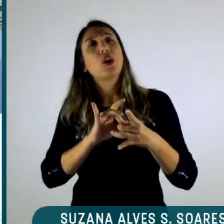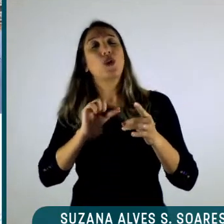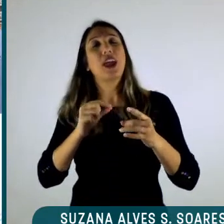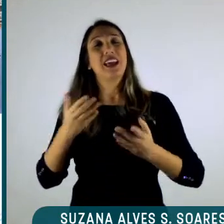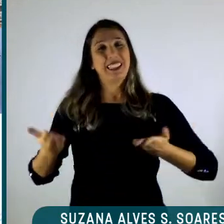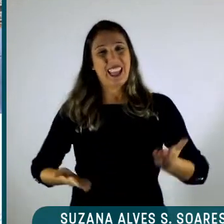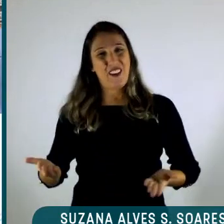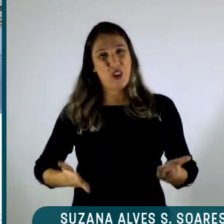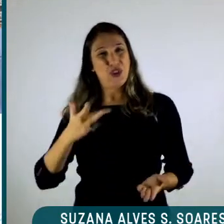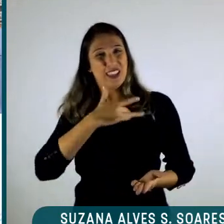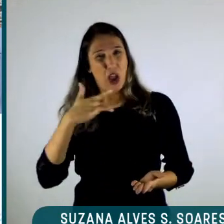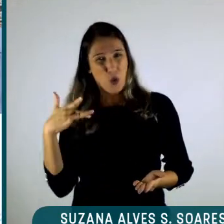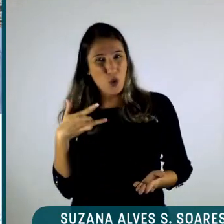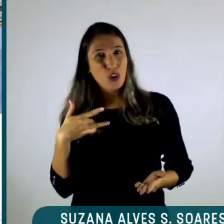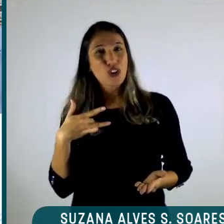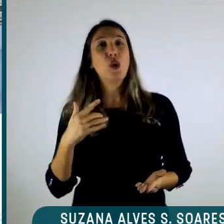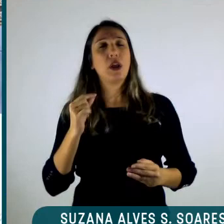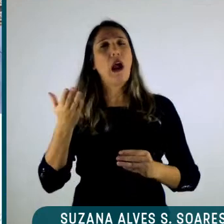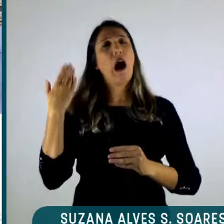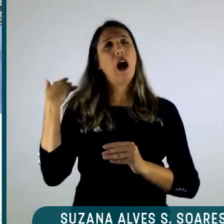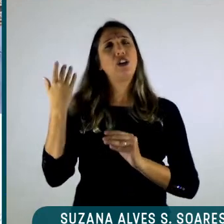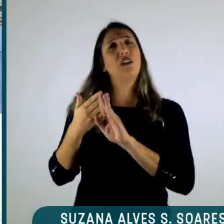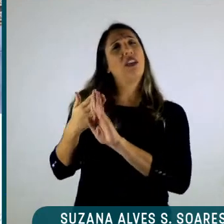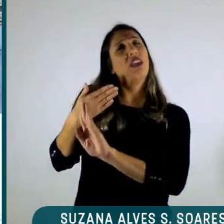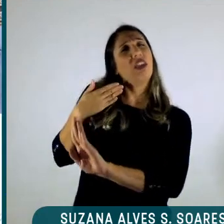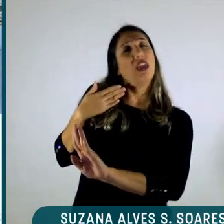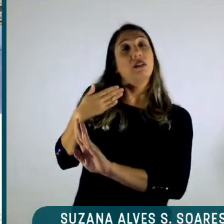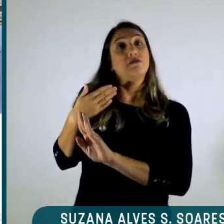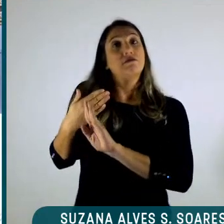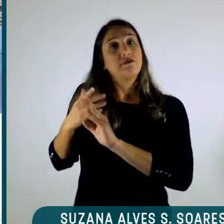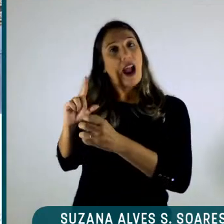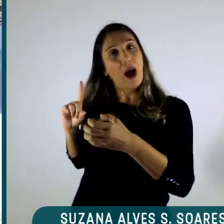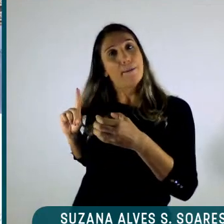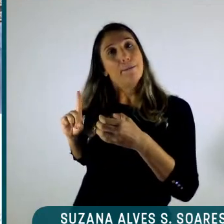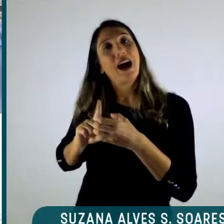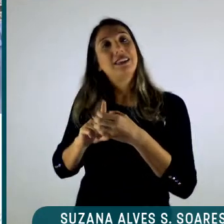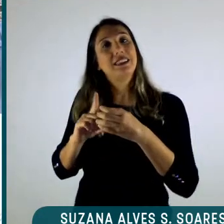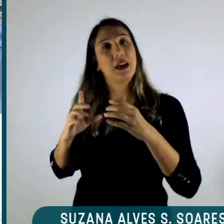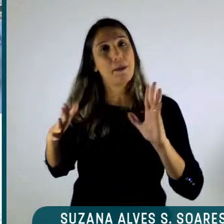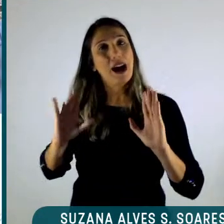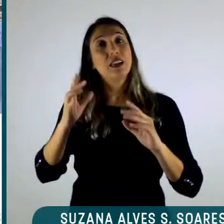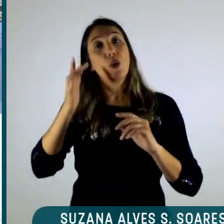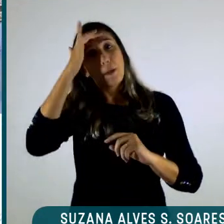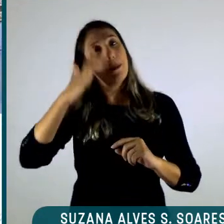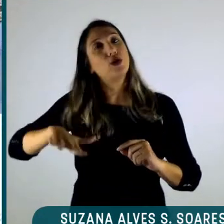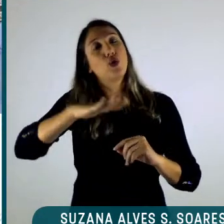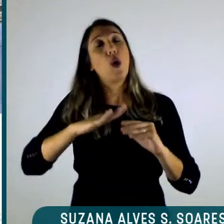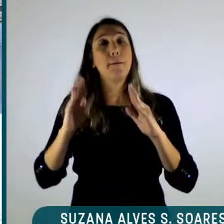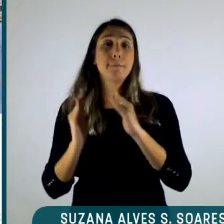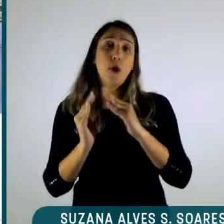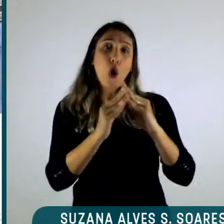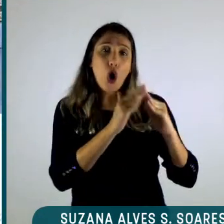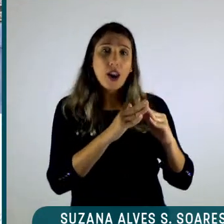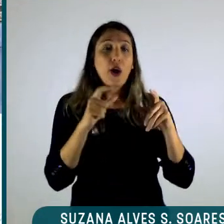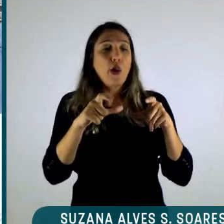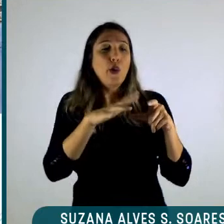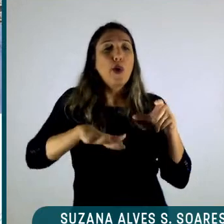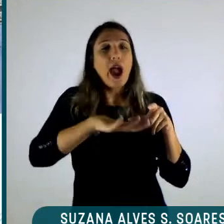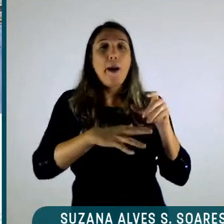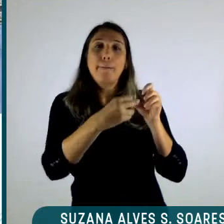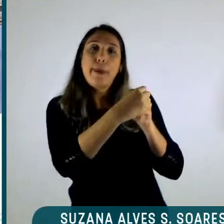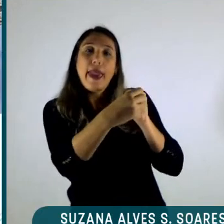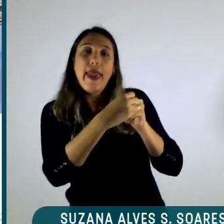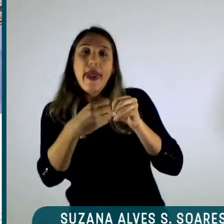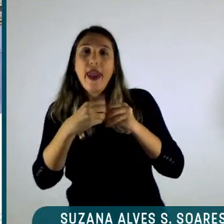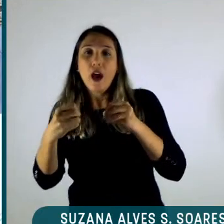have integration of the health service for faraway communities and also